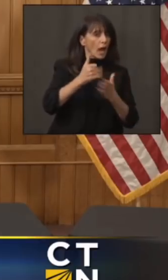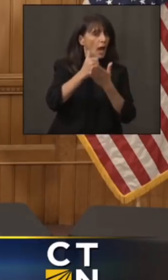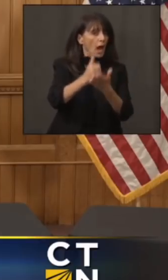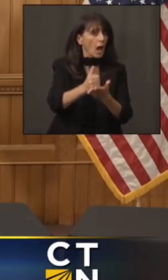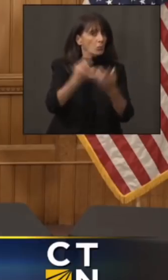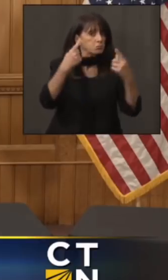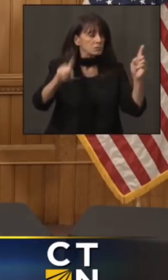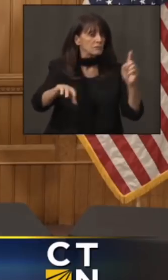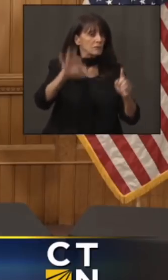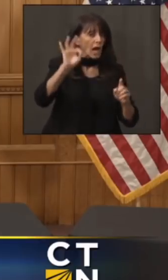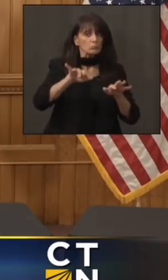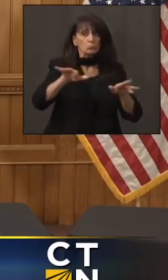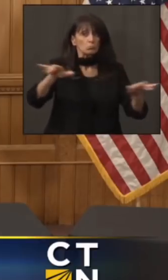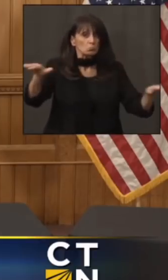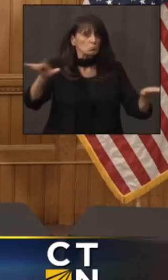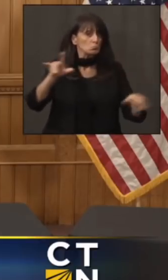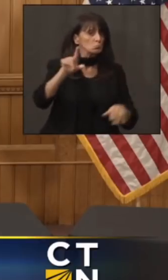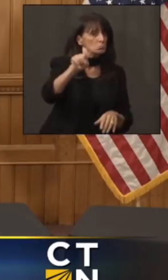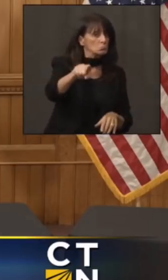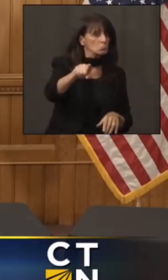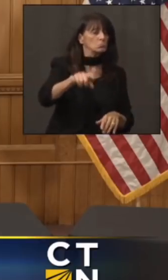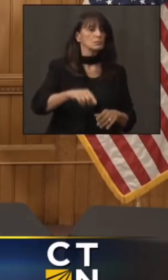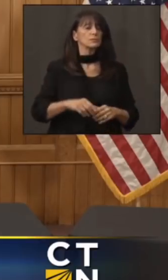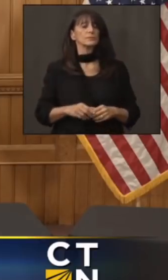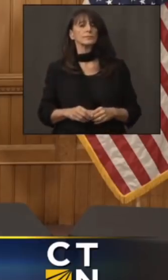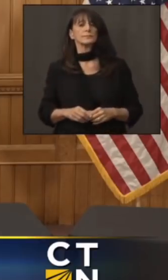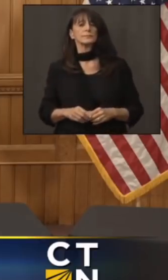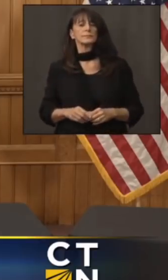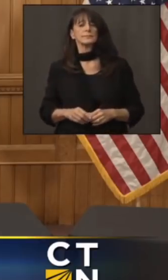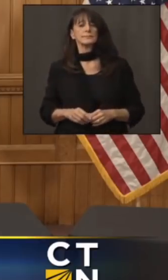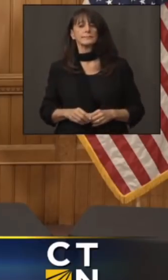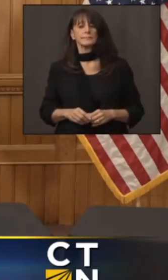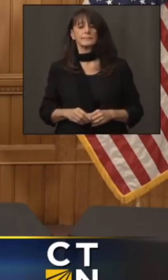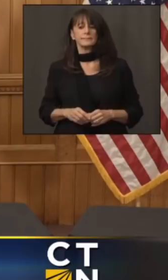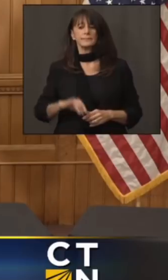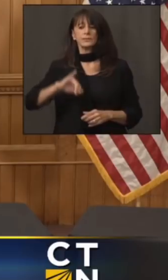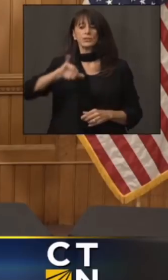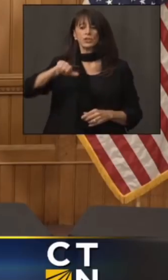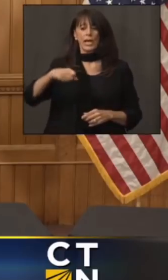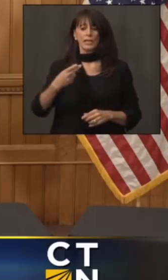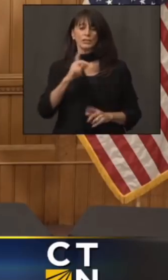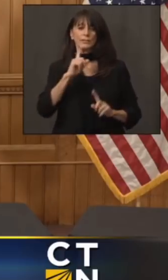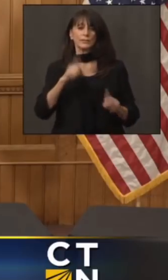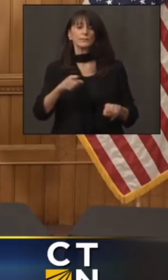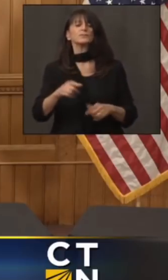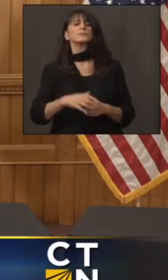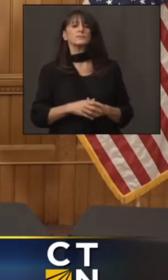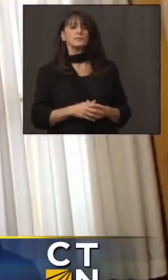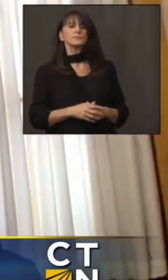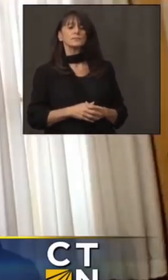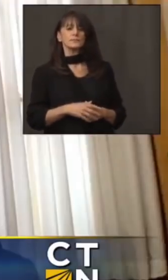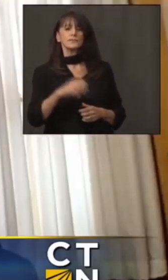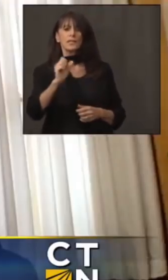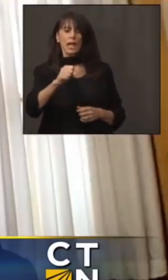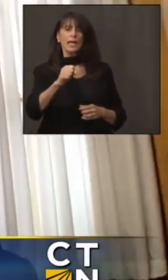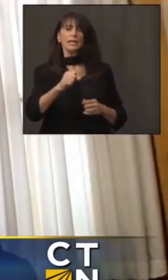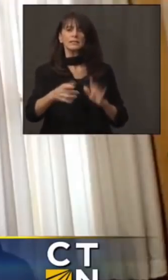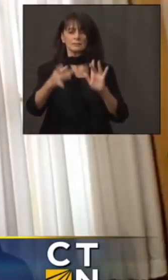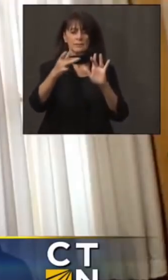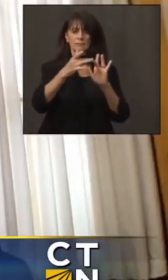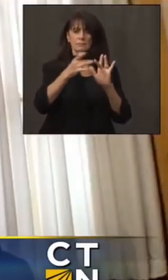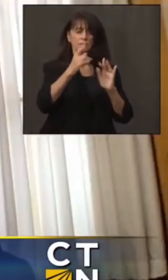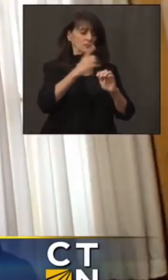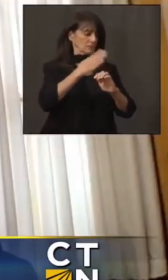been in tracking down the source of infections? Yeah, it's certainly been helpful. It's an